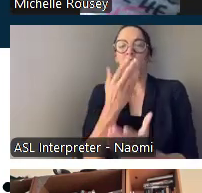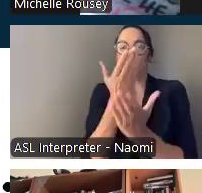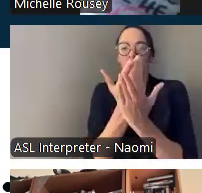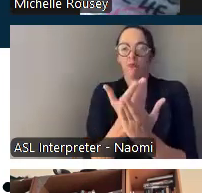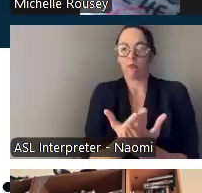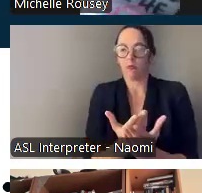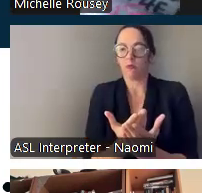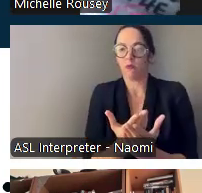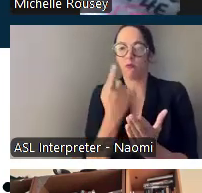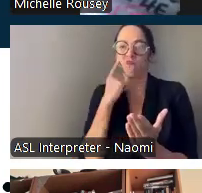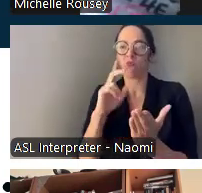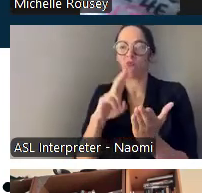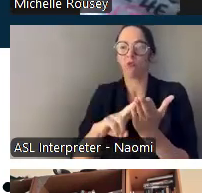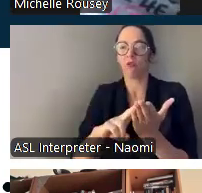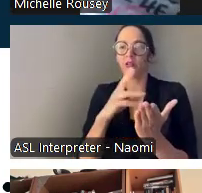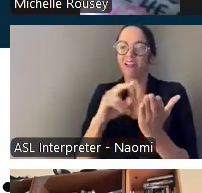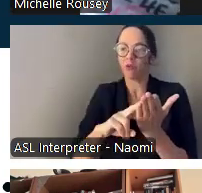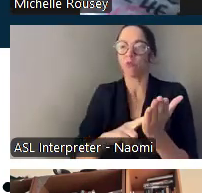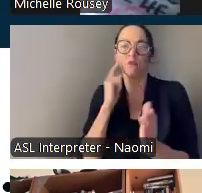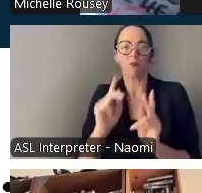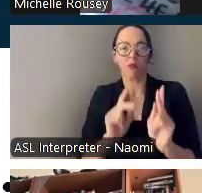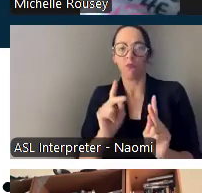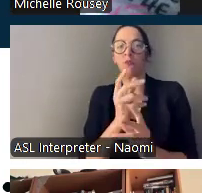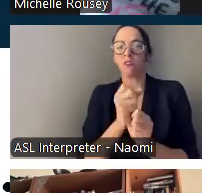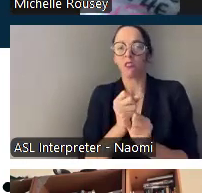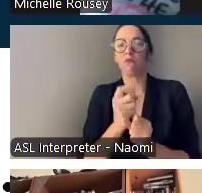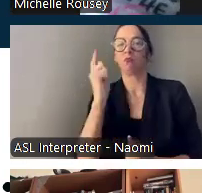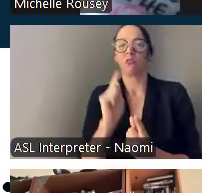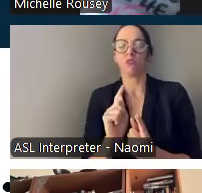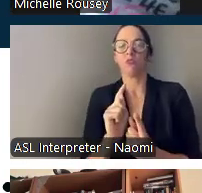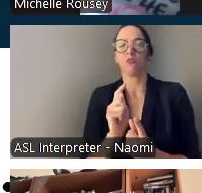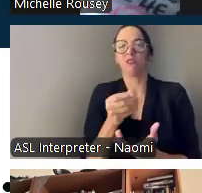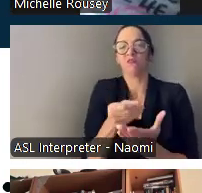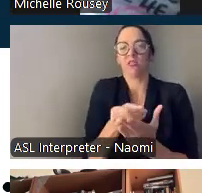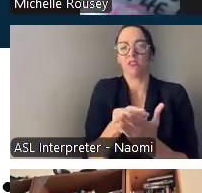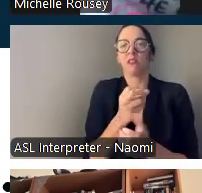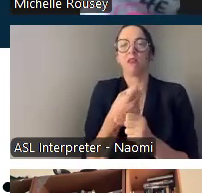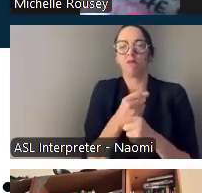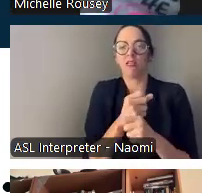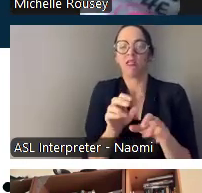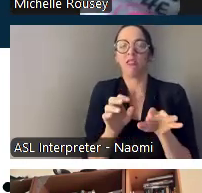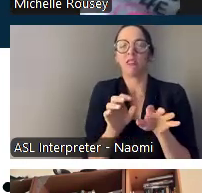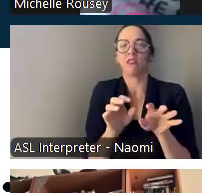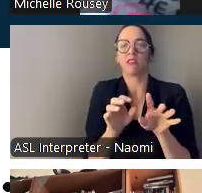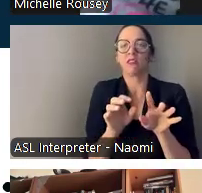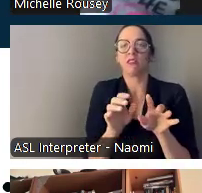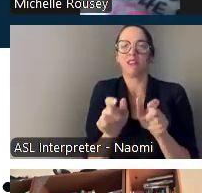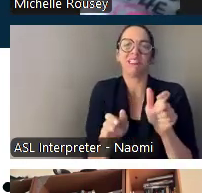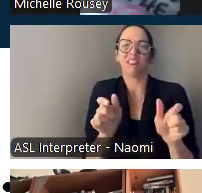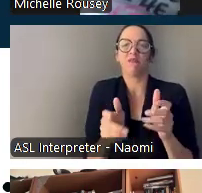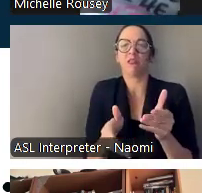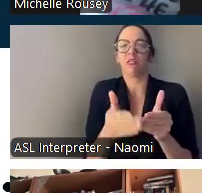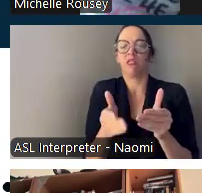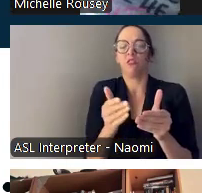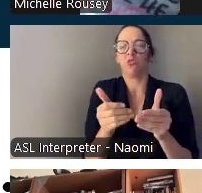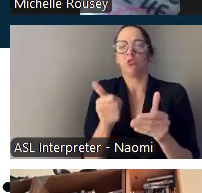older adults and people with disabilities to receive and use discounted transit. Meaning they'll be able